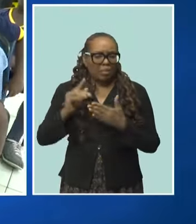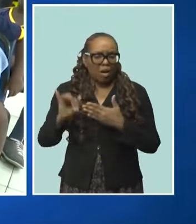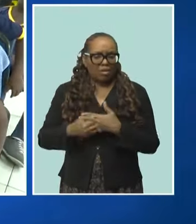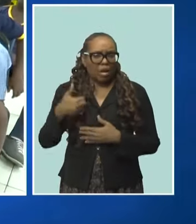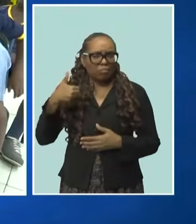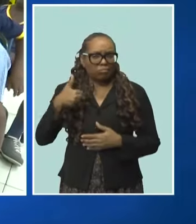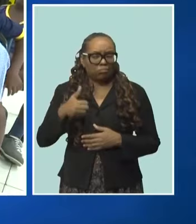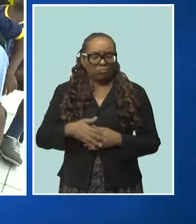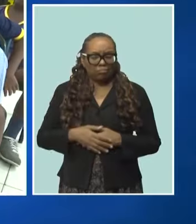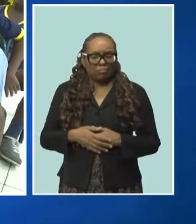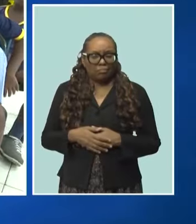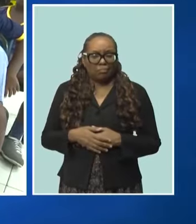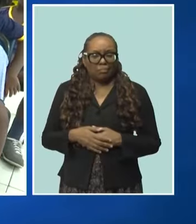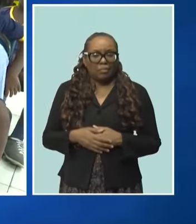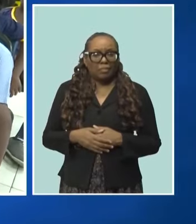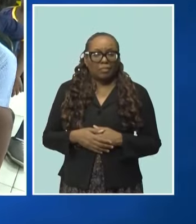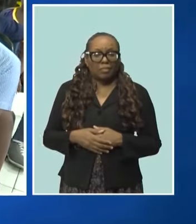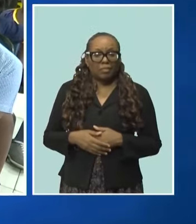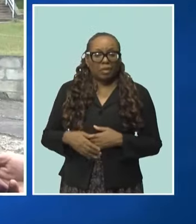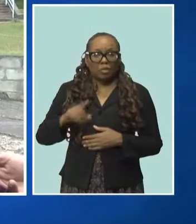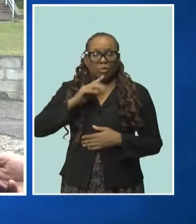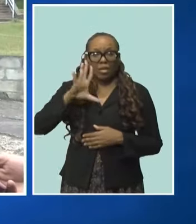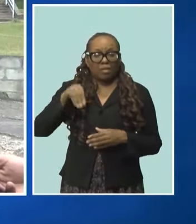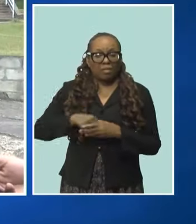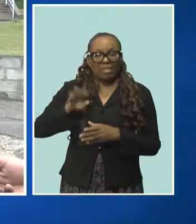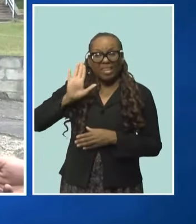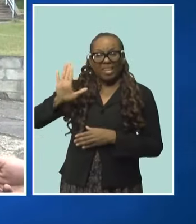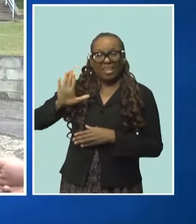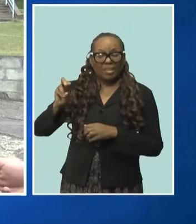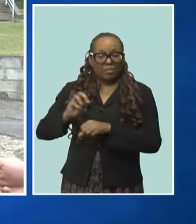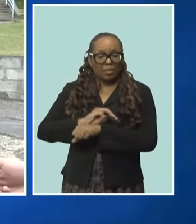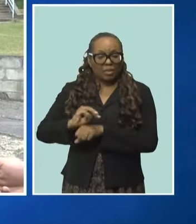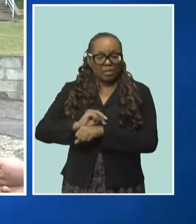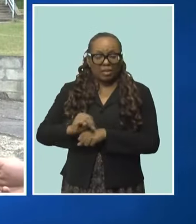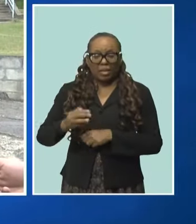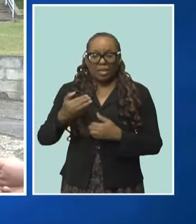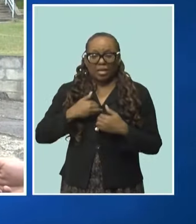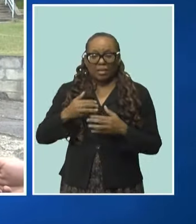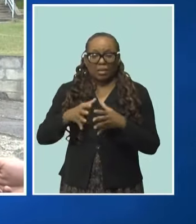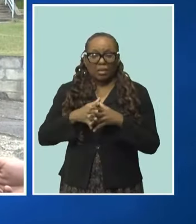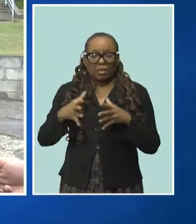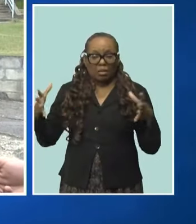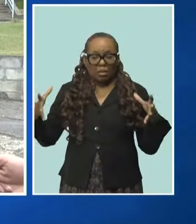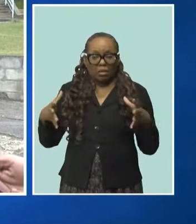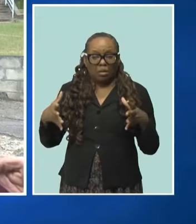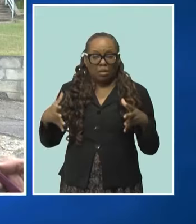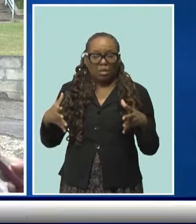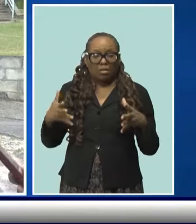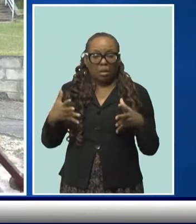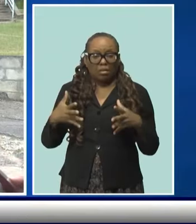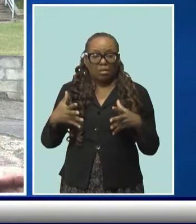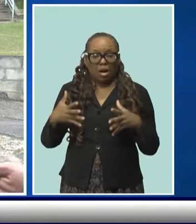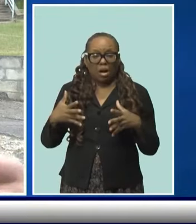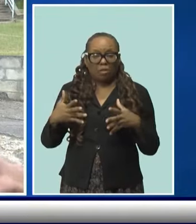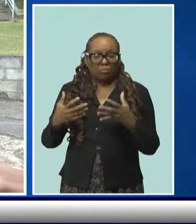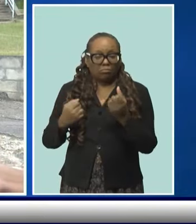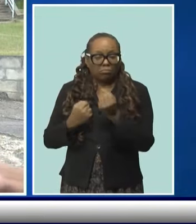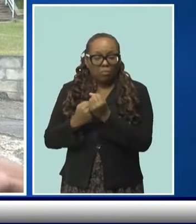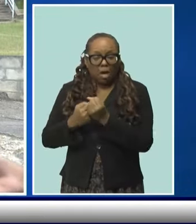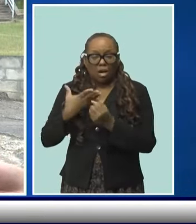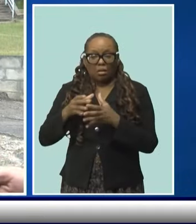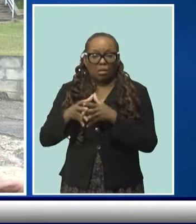is part of the mandate of his ministry and has far-reaching implications. My ministry is a ministry of food